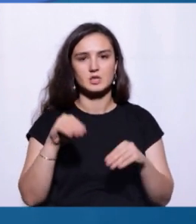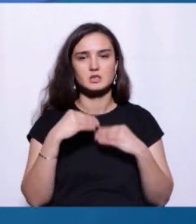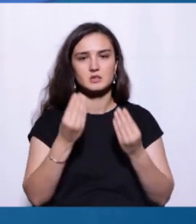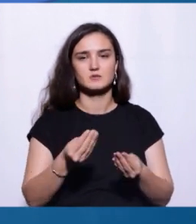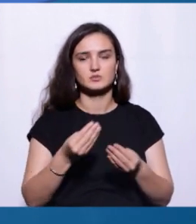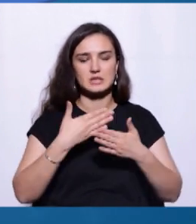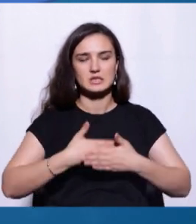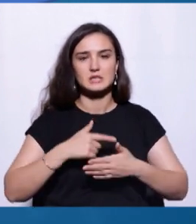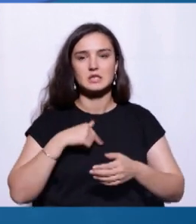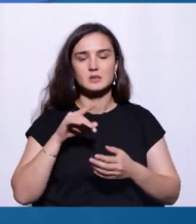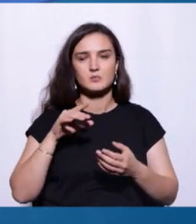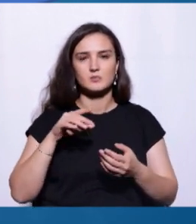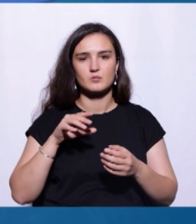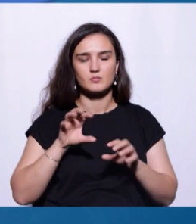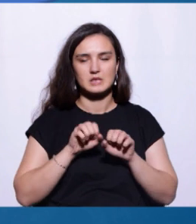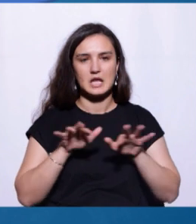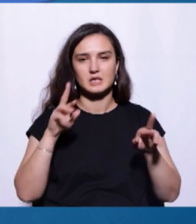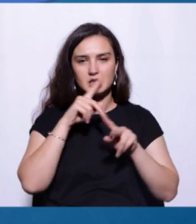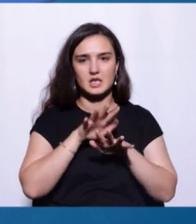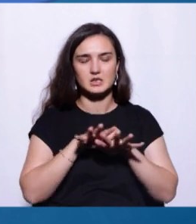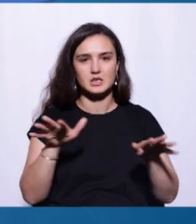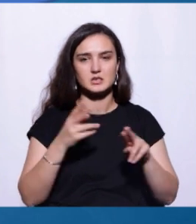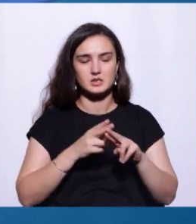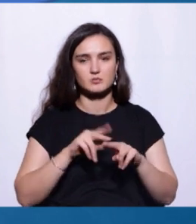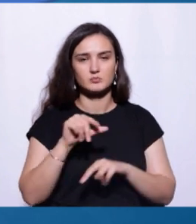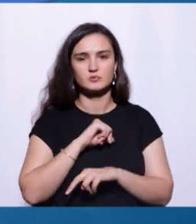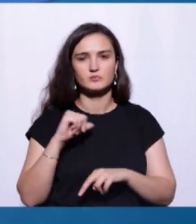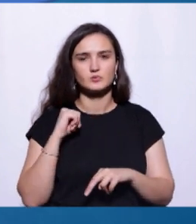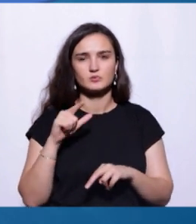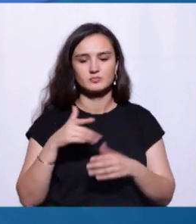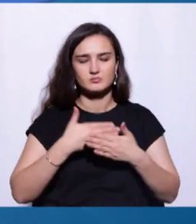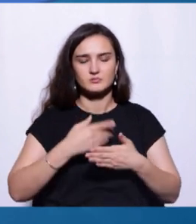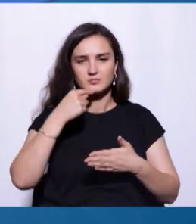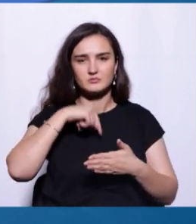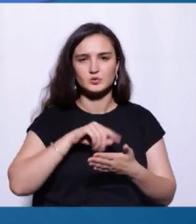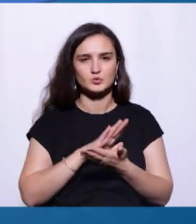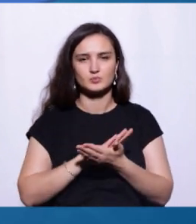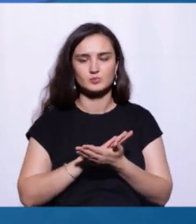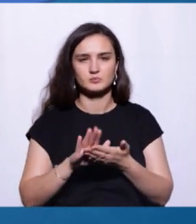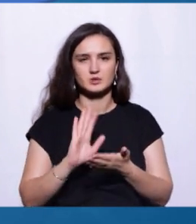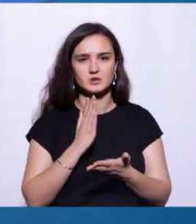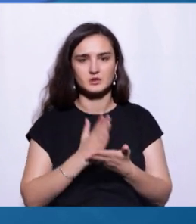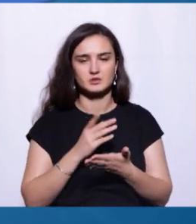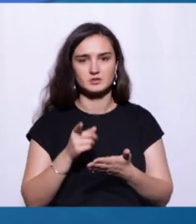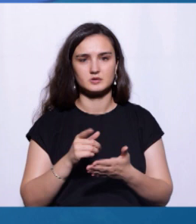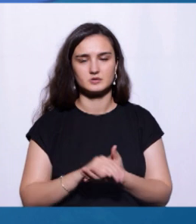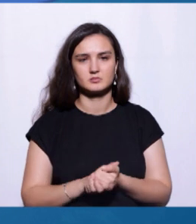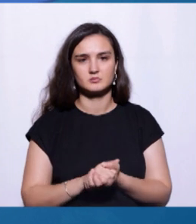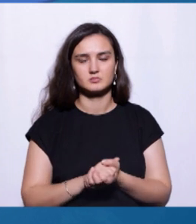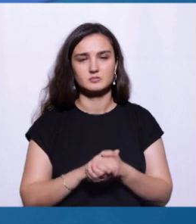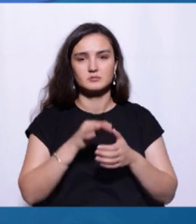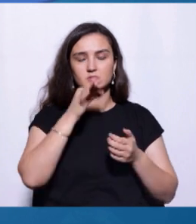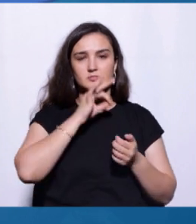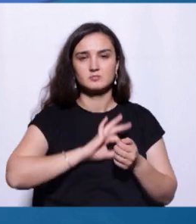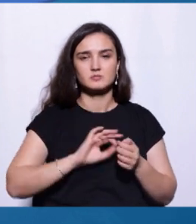the radiation. Plus, the X-rays themselves were not very clear. The advantage of the pill